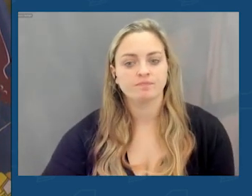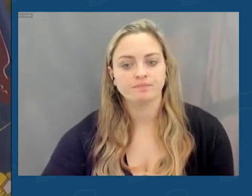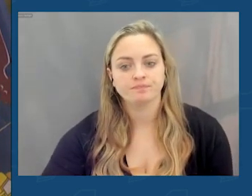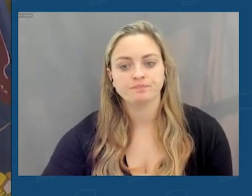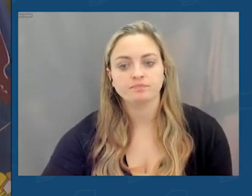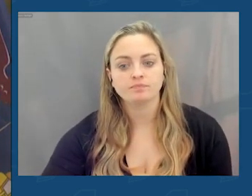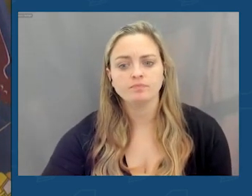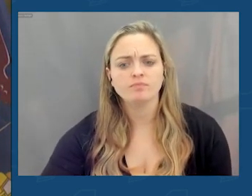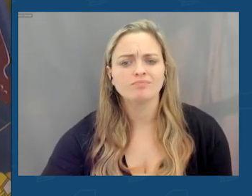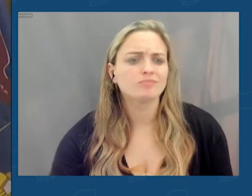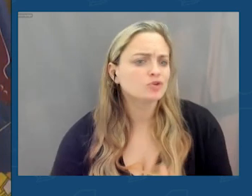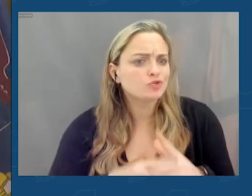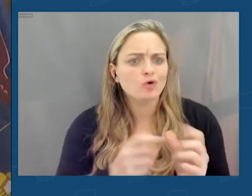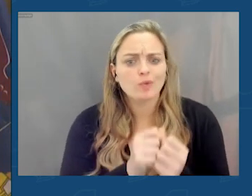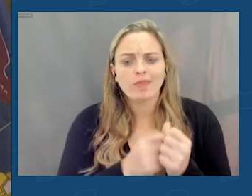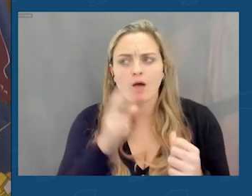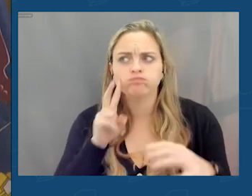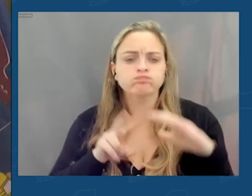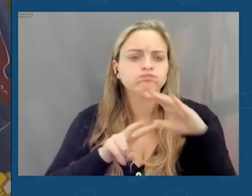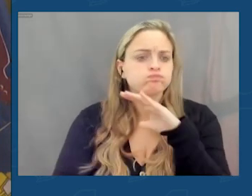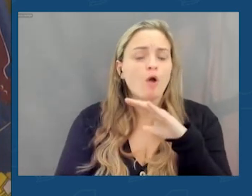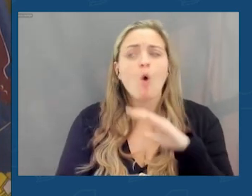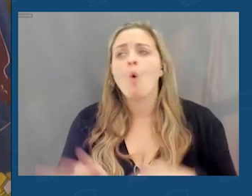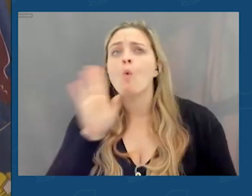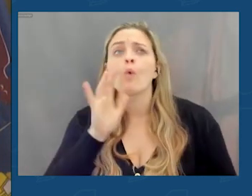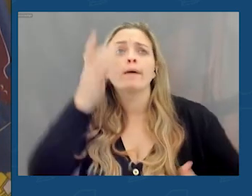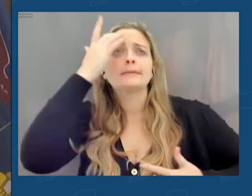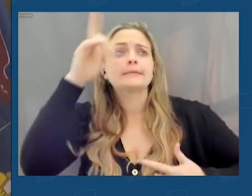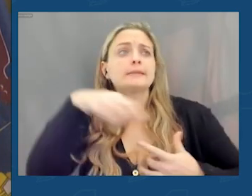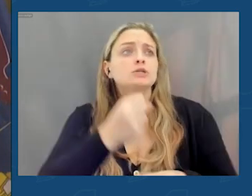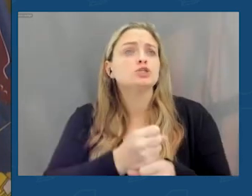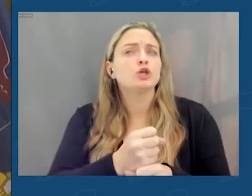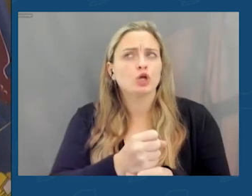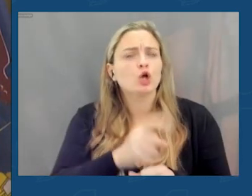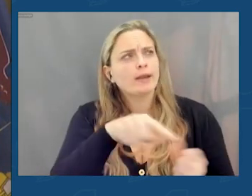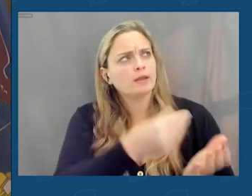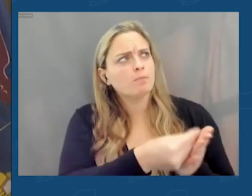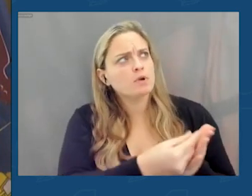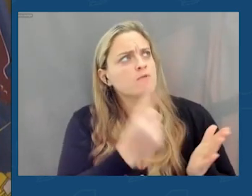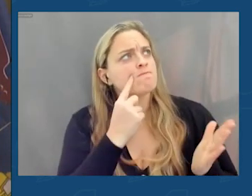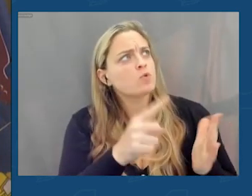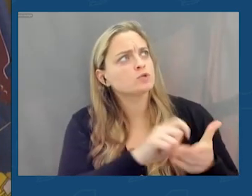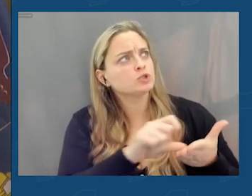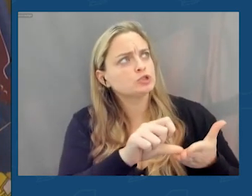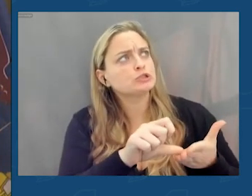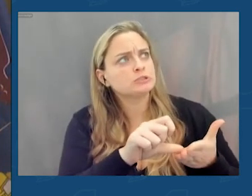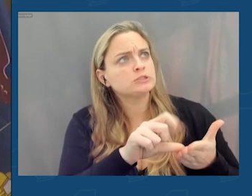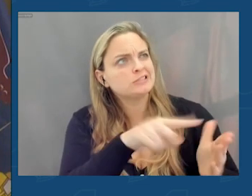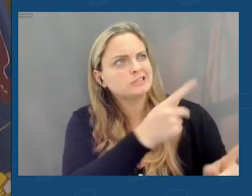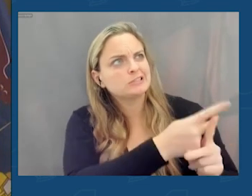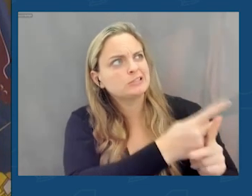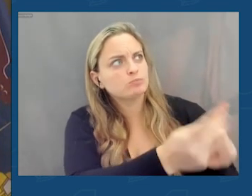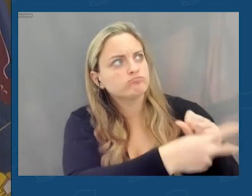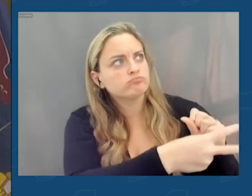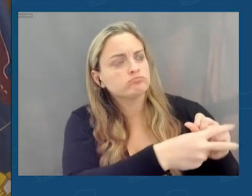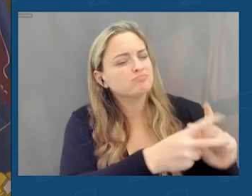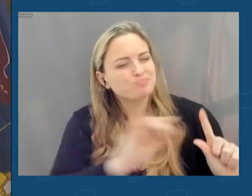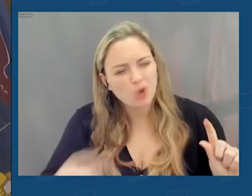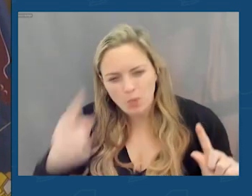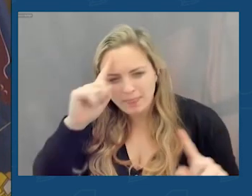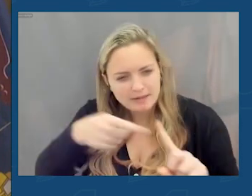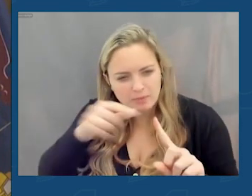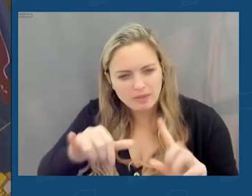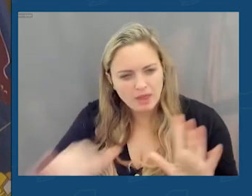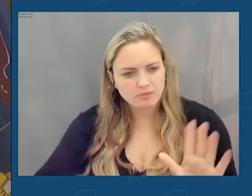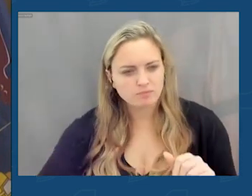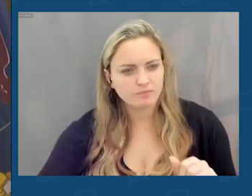unexpectedly. No one thinks, I think I want to get sick this year and run into debt. I'm going to need major surgery to stay. No one thinks like that. It happens